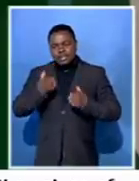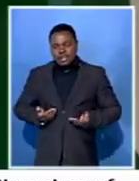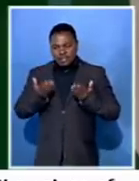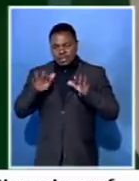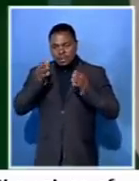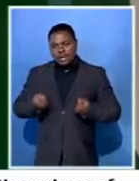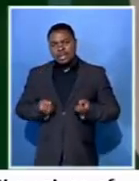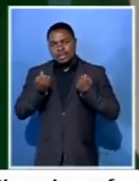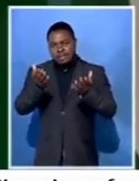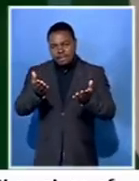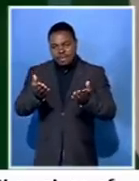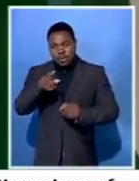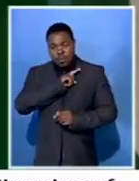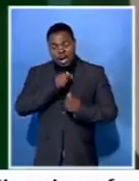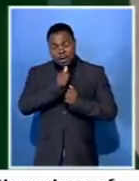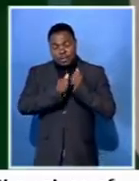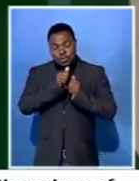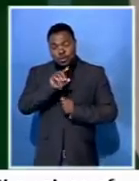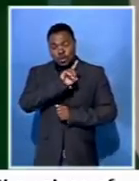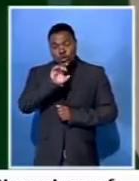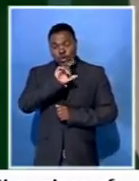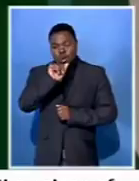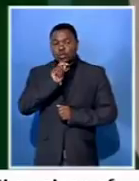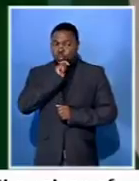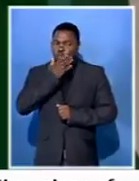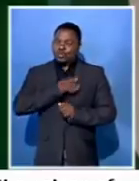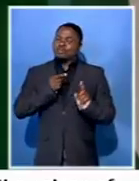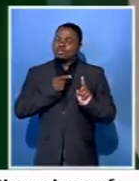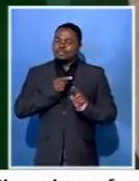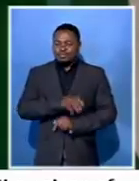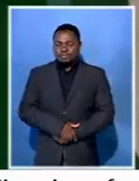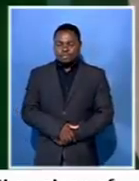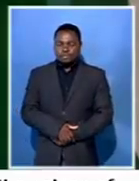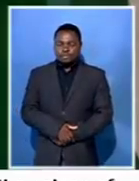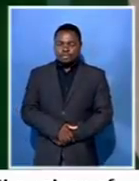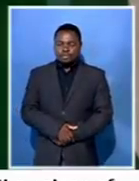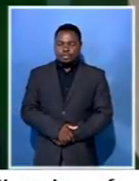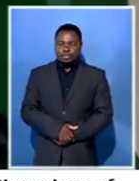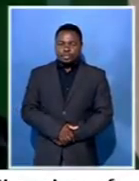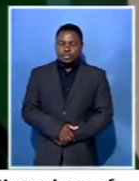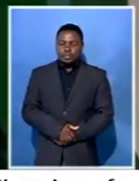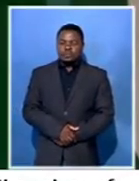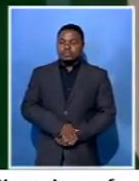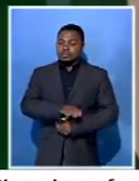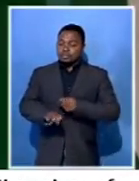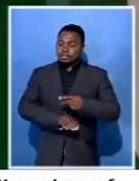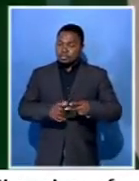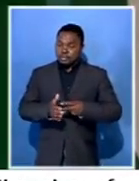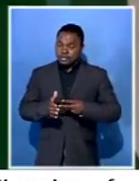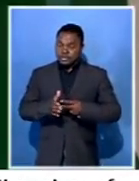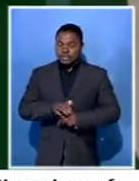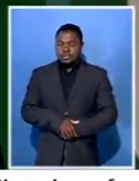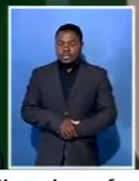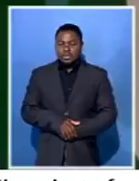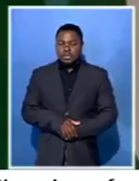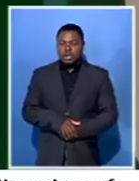people, because that is what Zola would have wanted to see. To throw away the